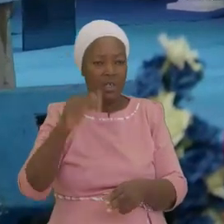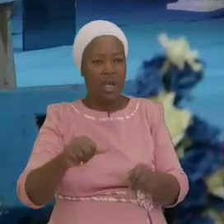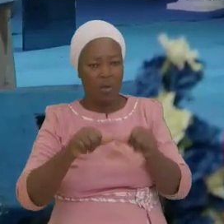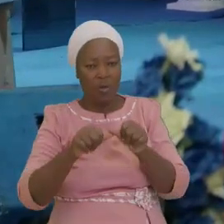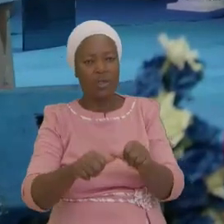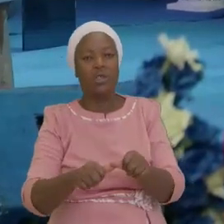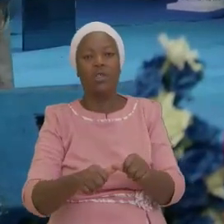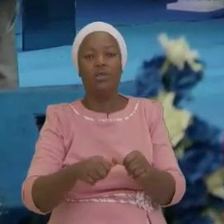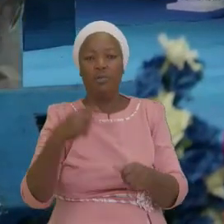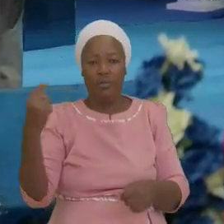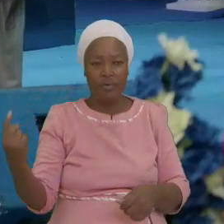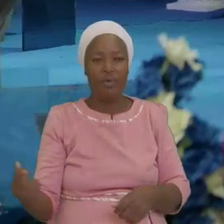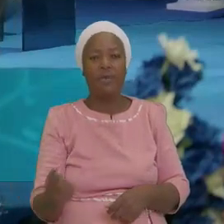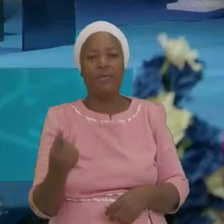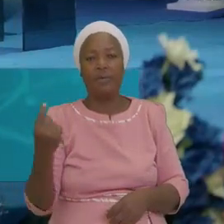forever.